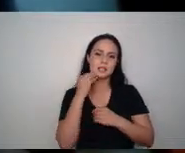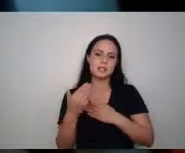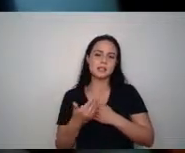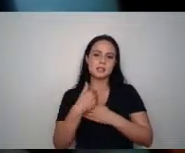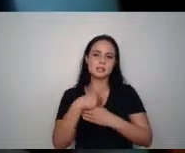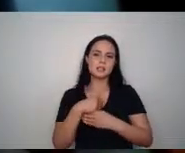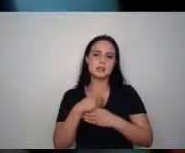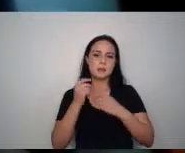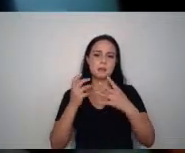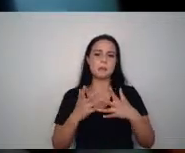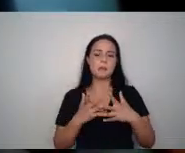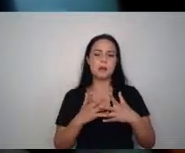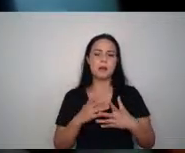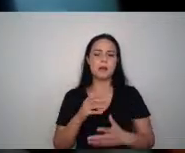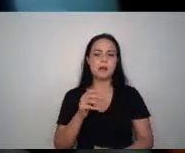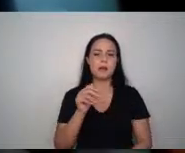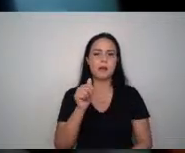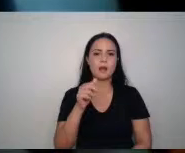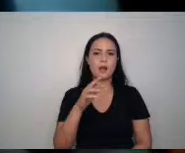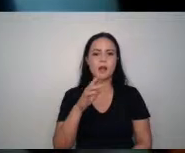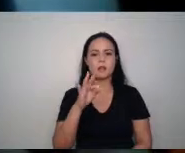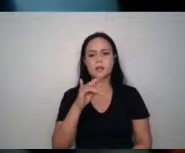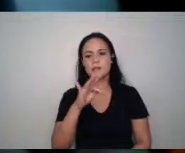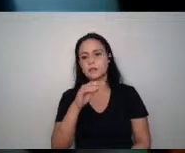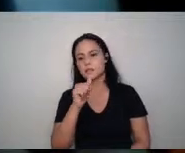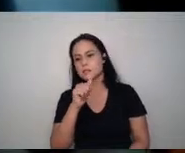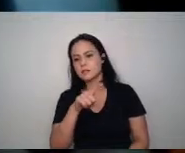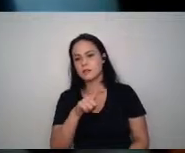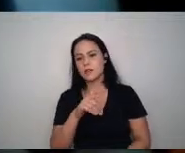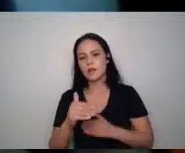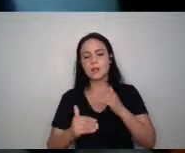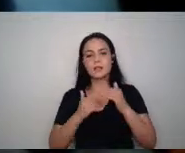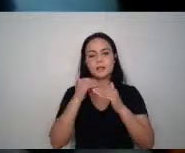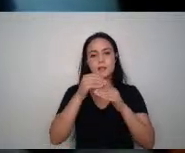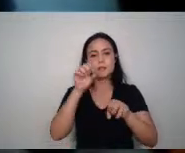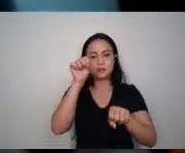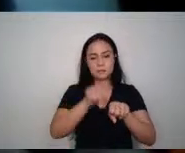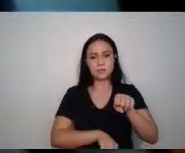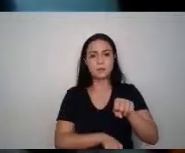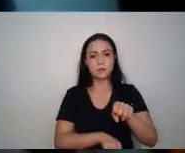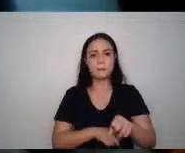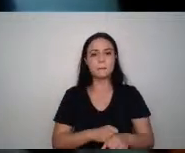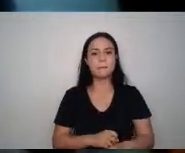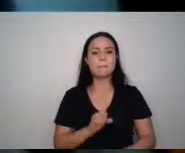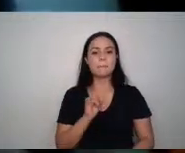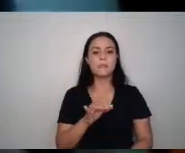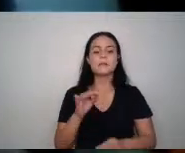of the management of human personnel, it goes through algorithmic